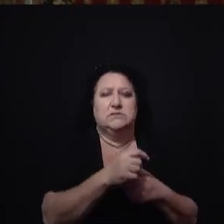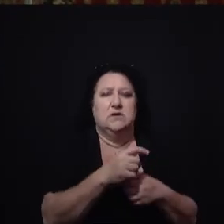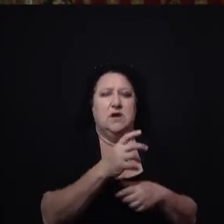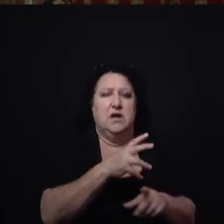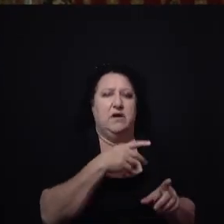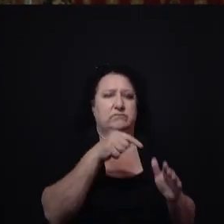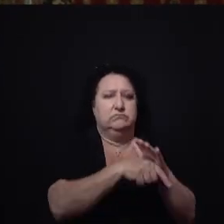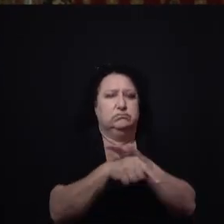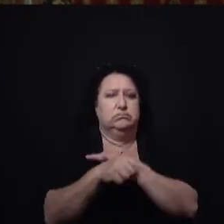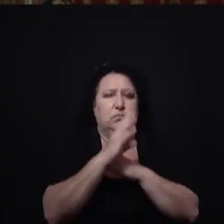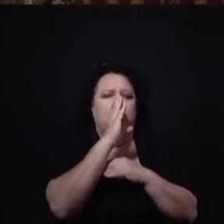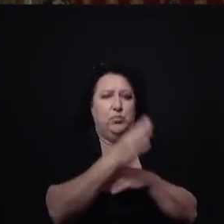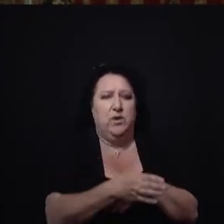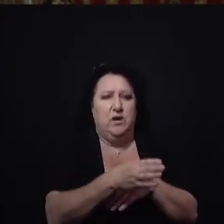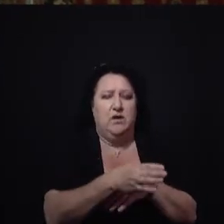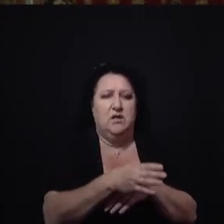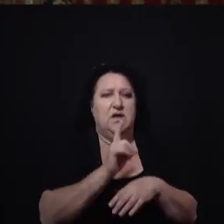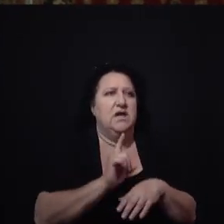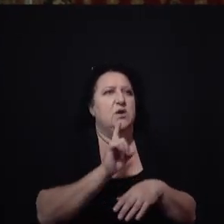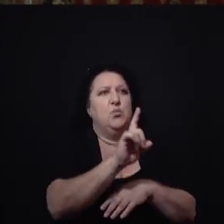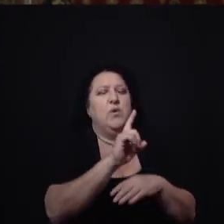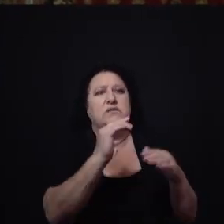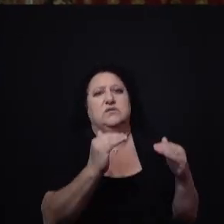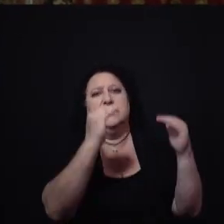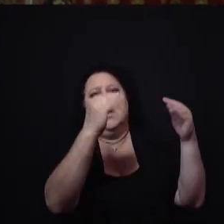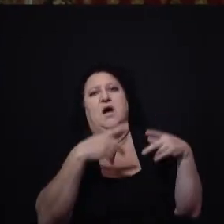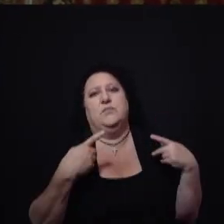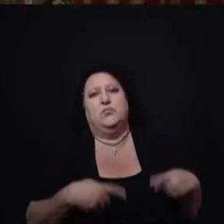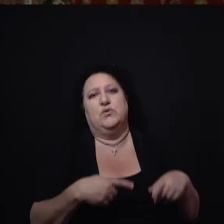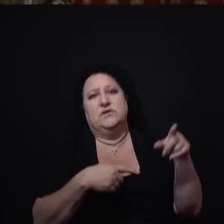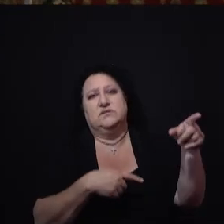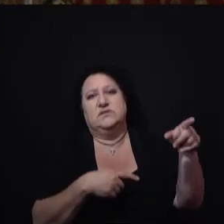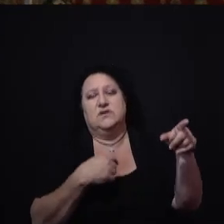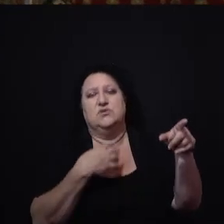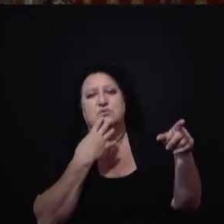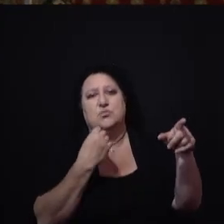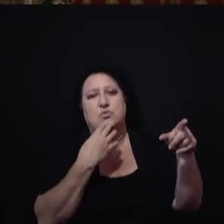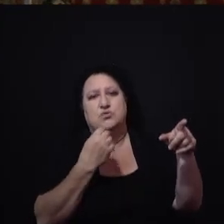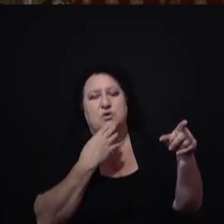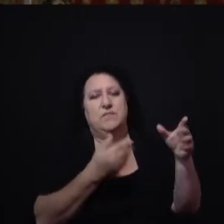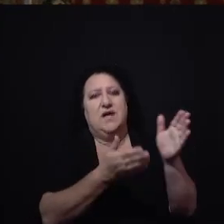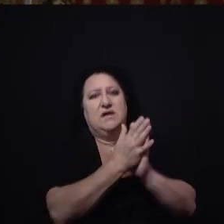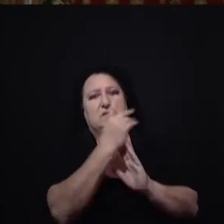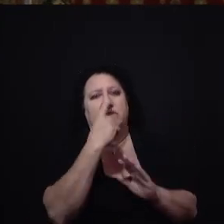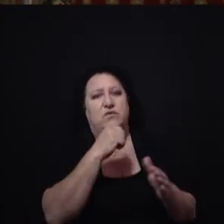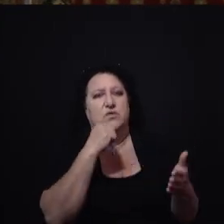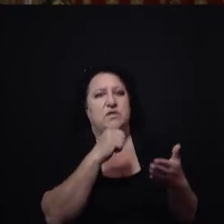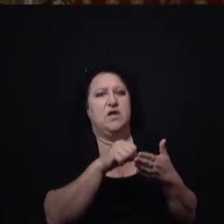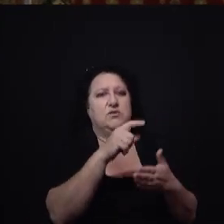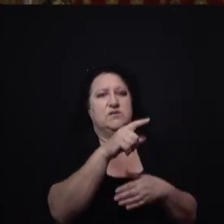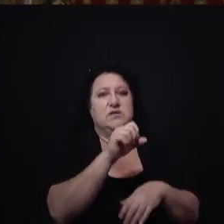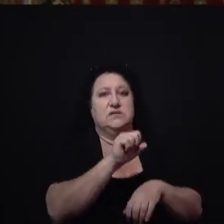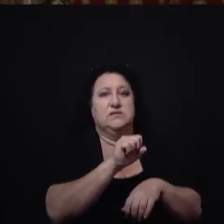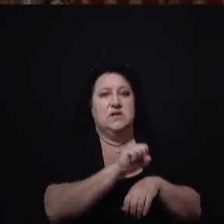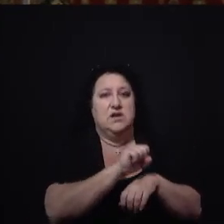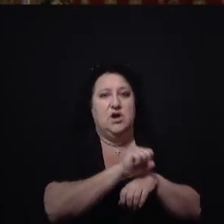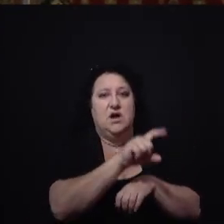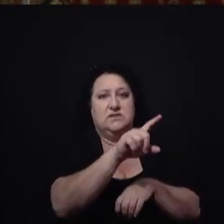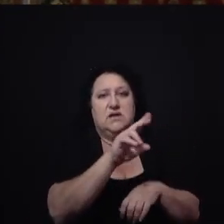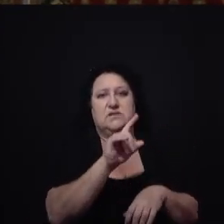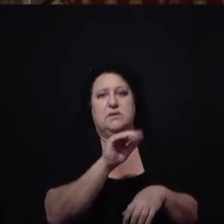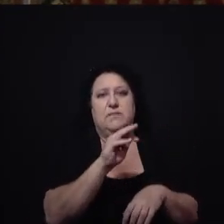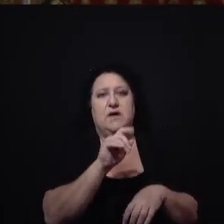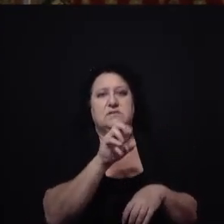to the high priest in Jerusalem and asked him for letters to the synagogues at Damascus, so that if he found any